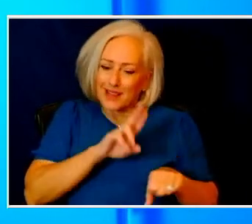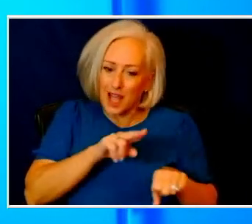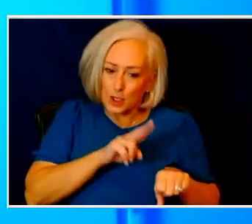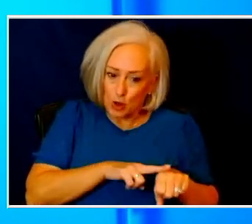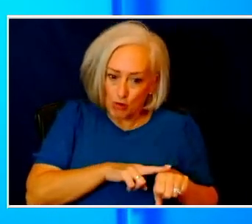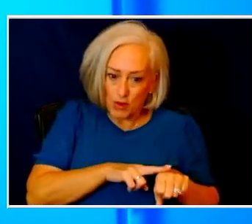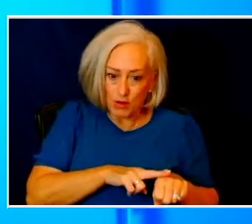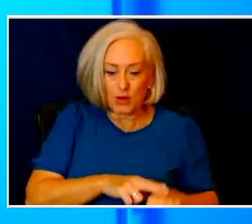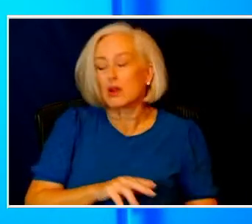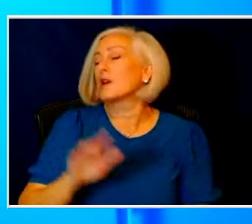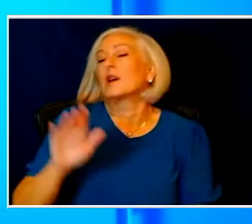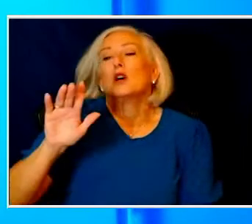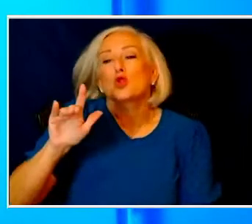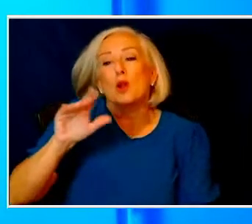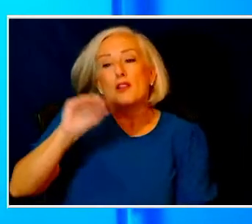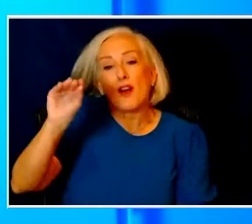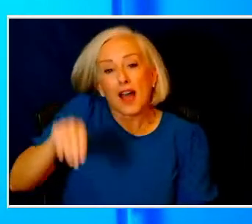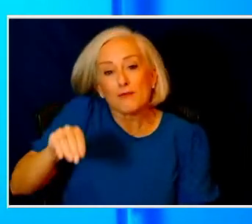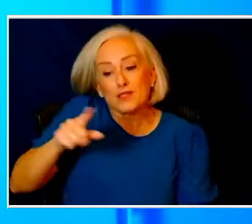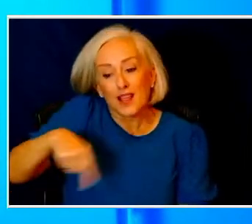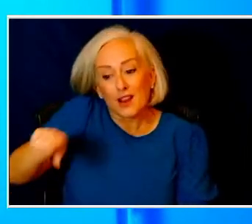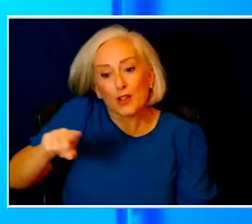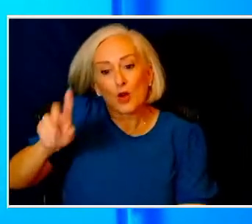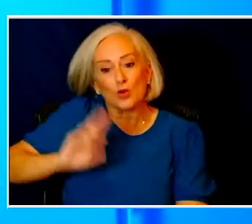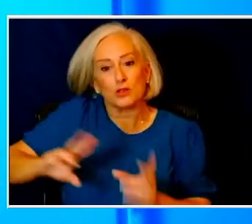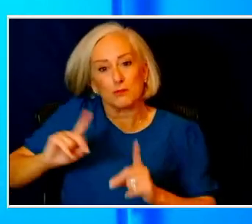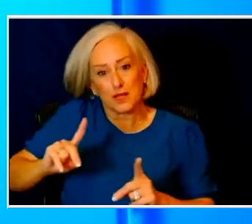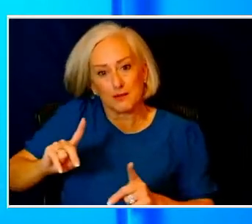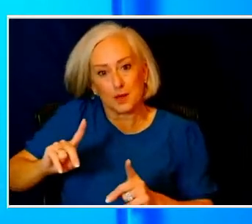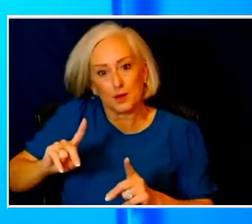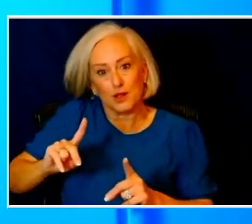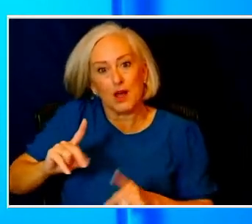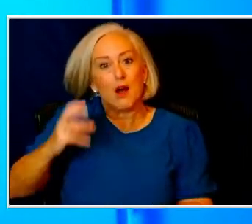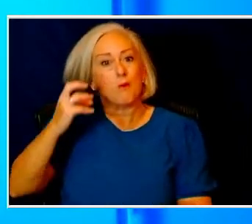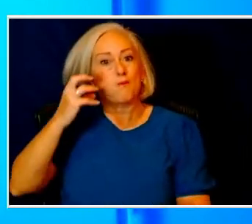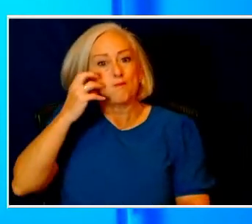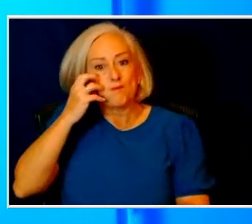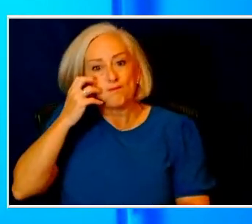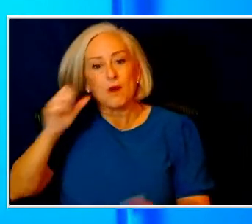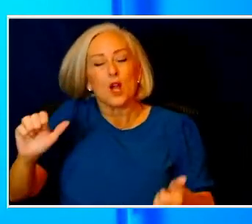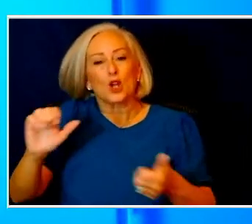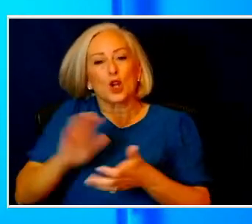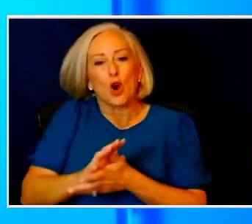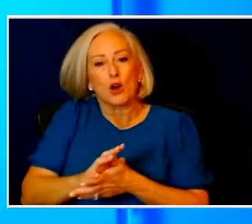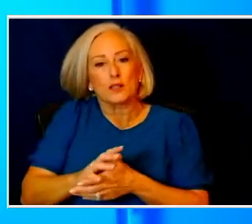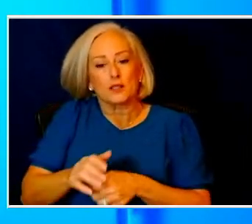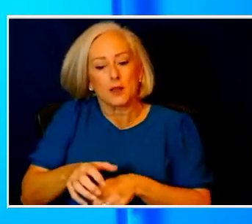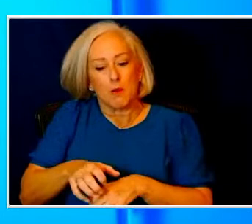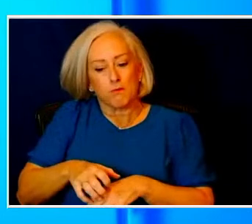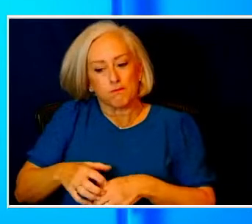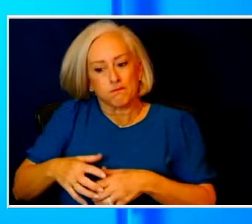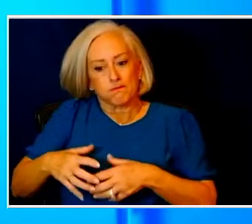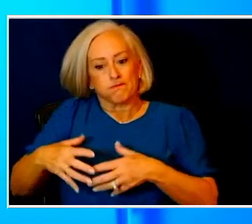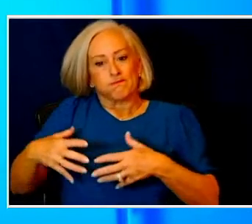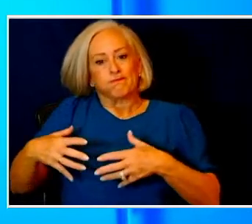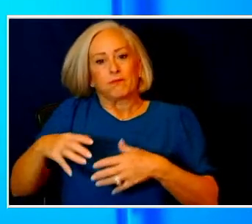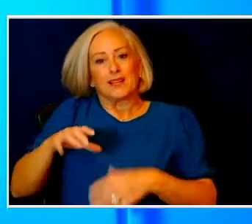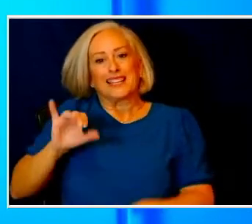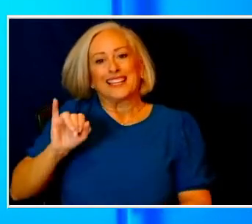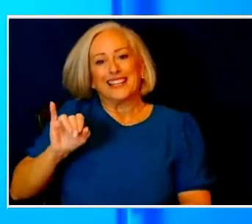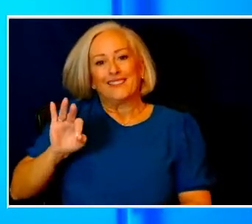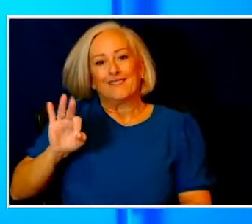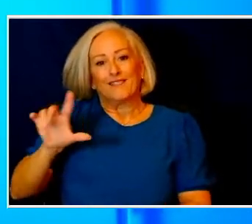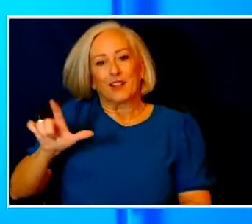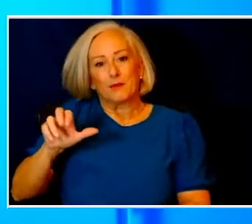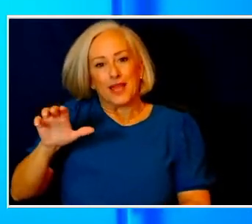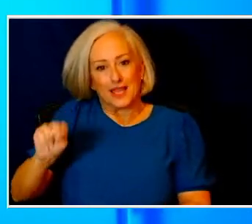liver, the fat is triggering an injury, inflammation process in the liver. And this is what we call